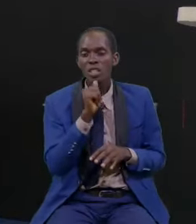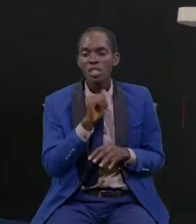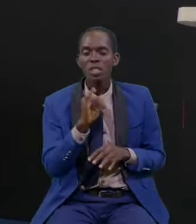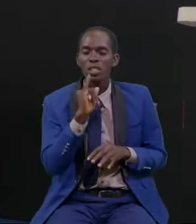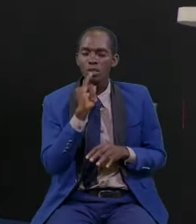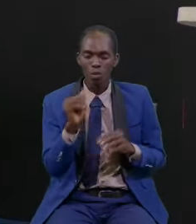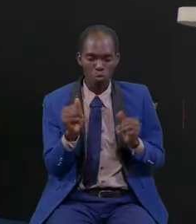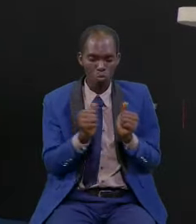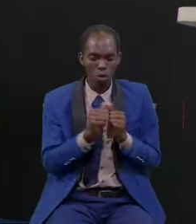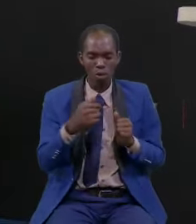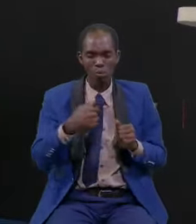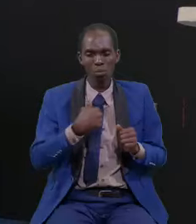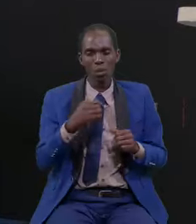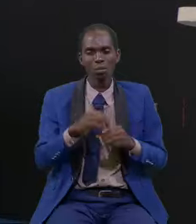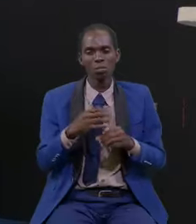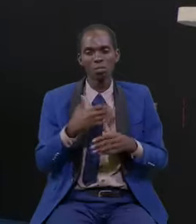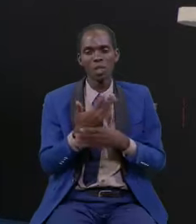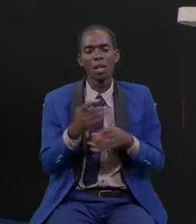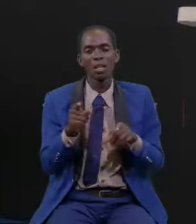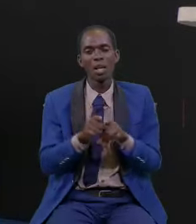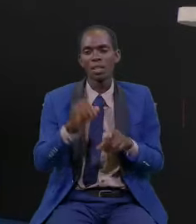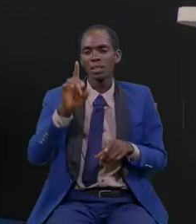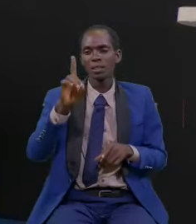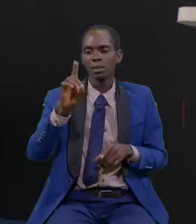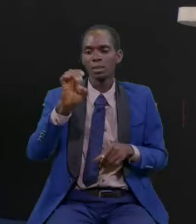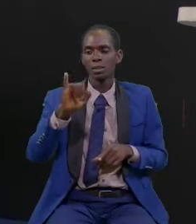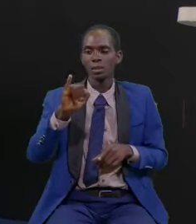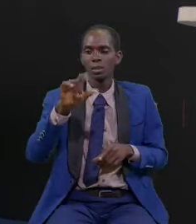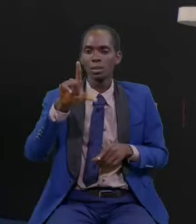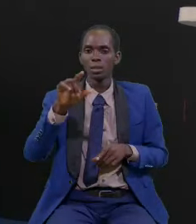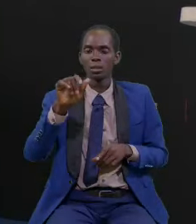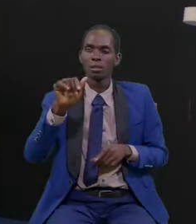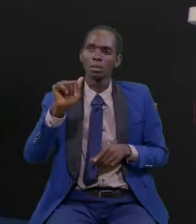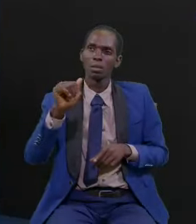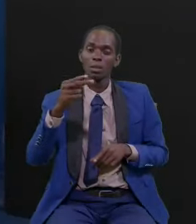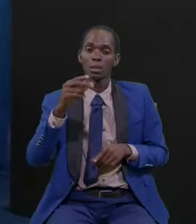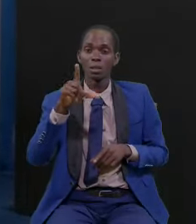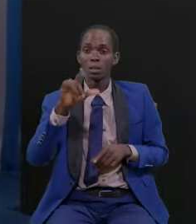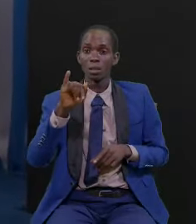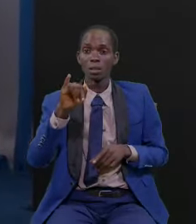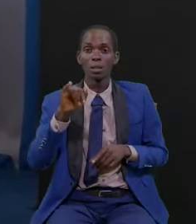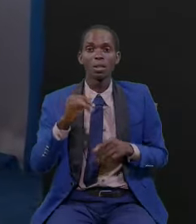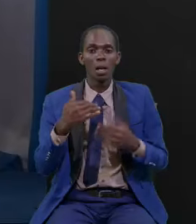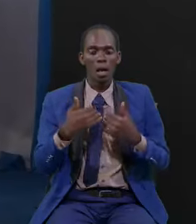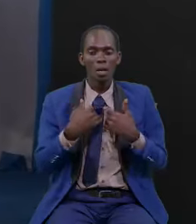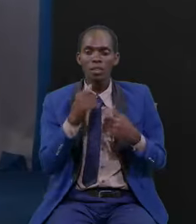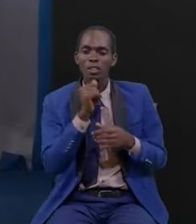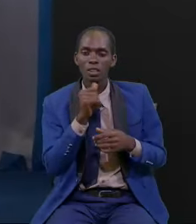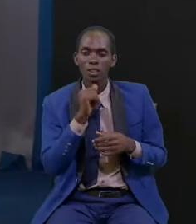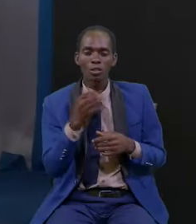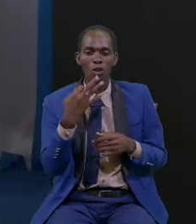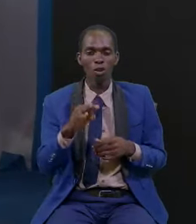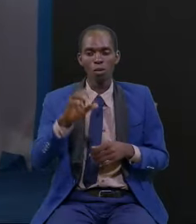the secret of Samson. Your secret's in my hand. I wasn't befriending you in vain. I